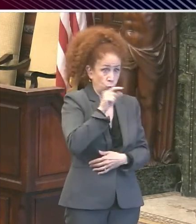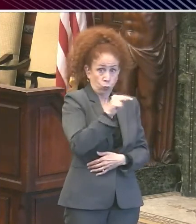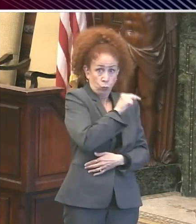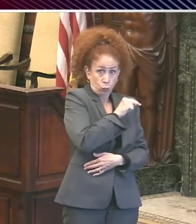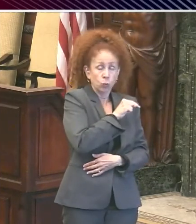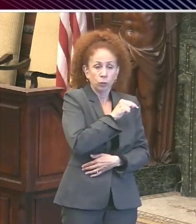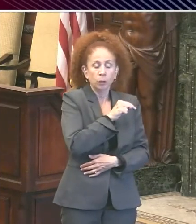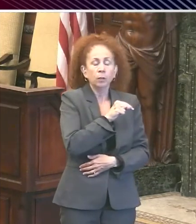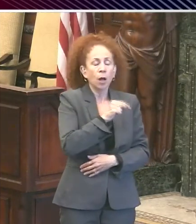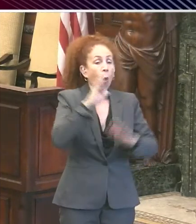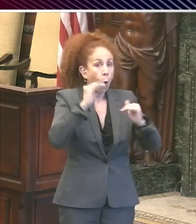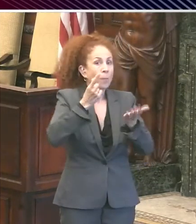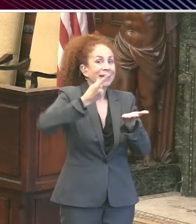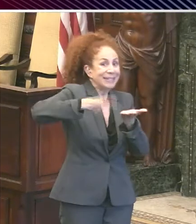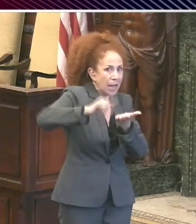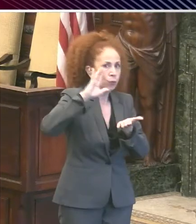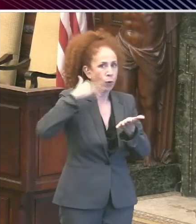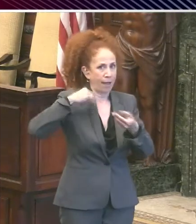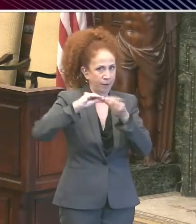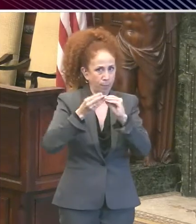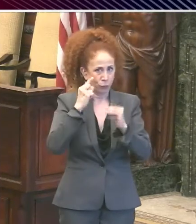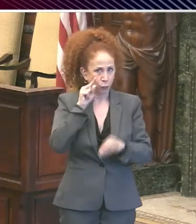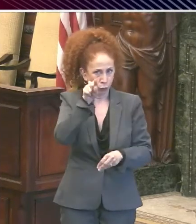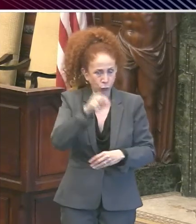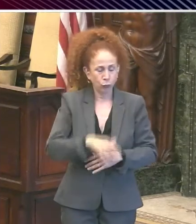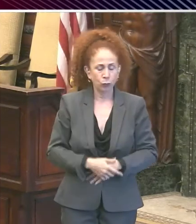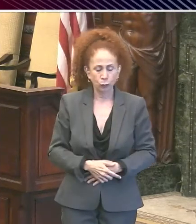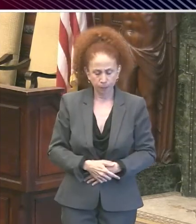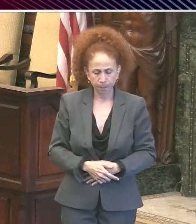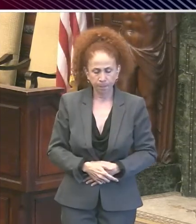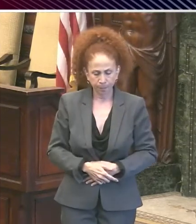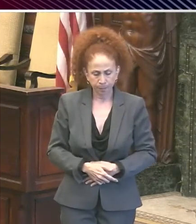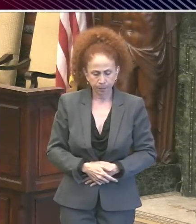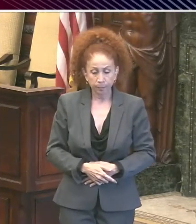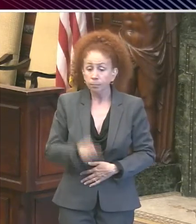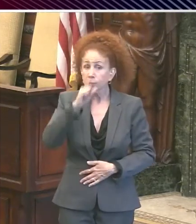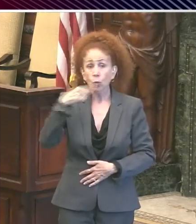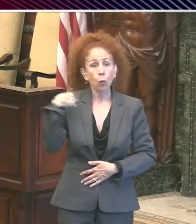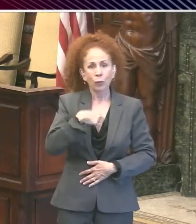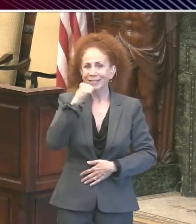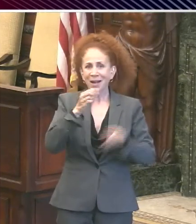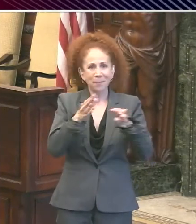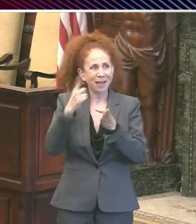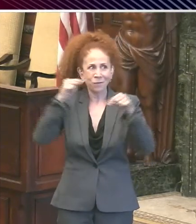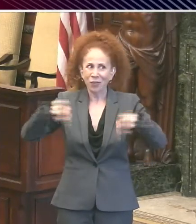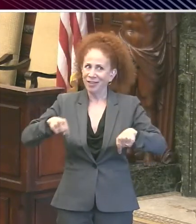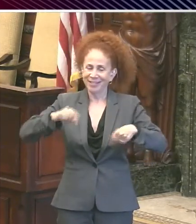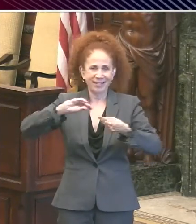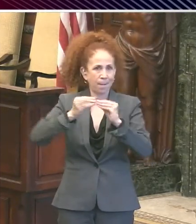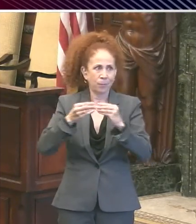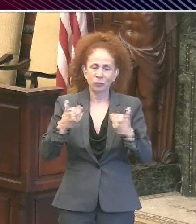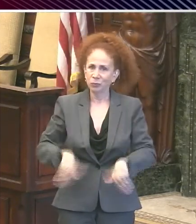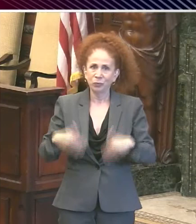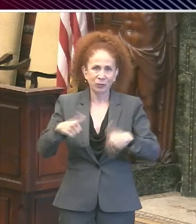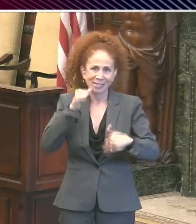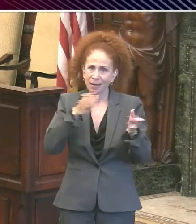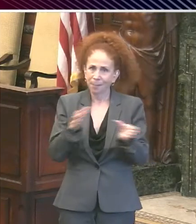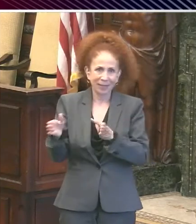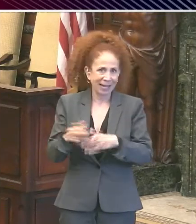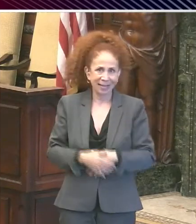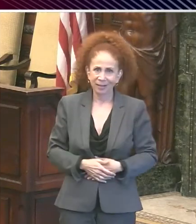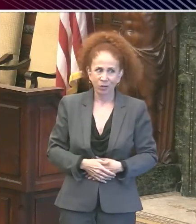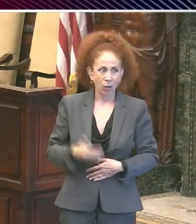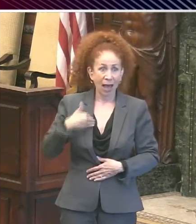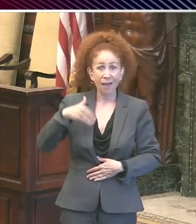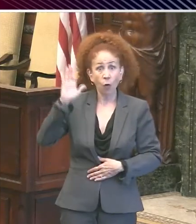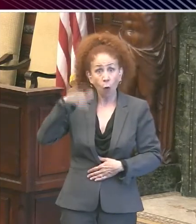I hope to have numbers for you next week. We certainly did not plan for numbers like this. We did not expect that we were going to be reporting